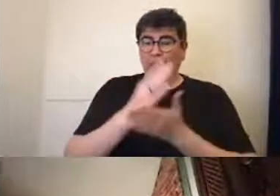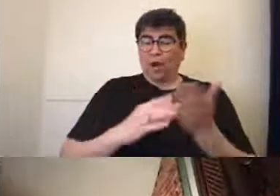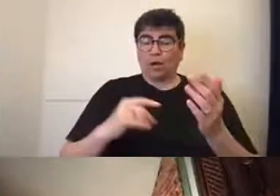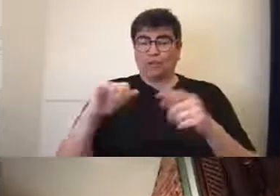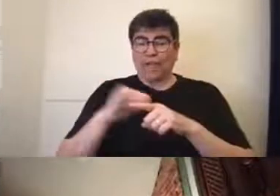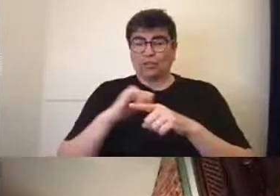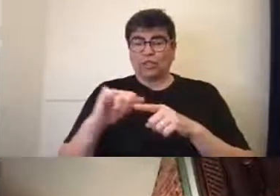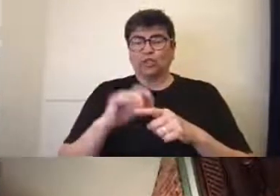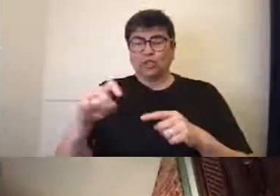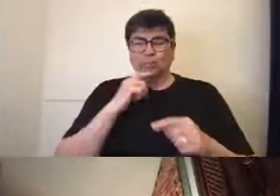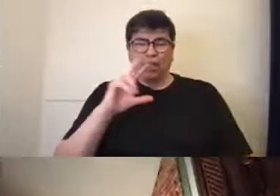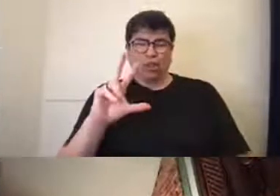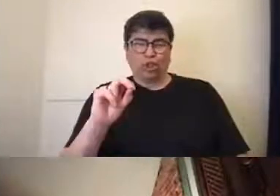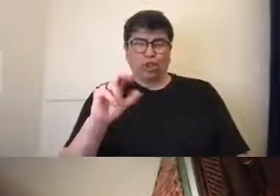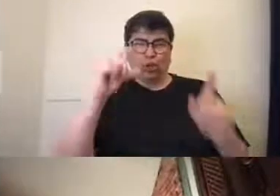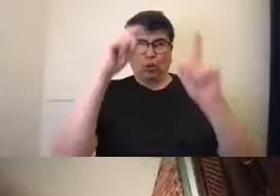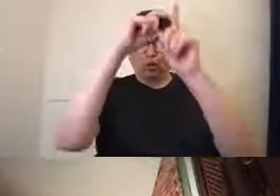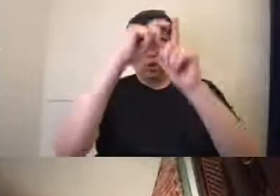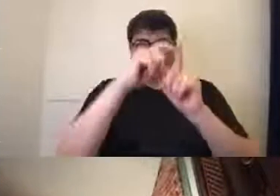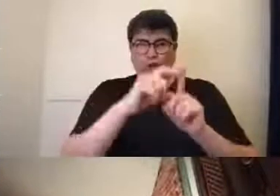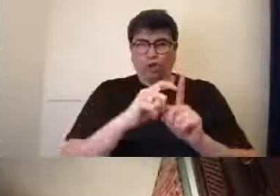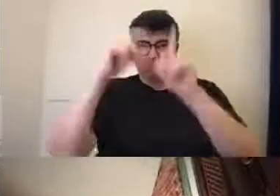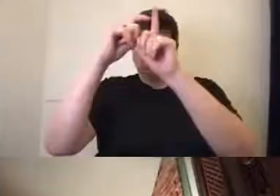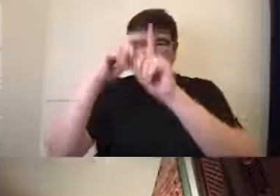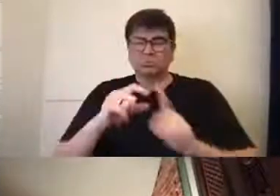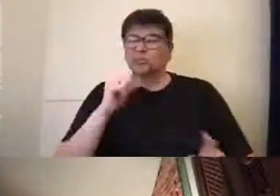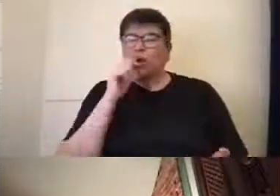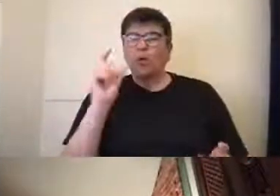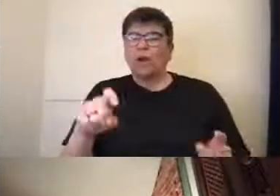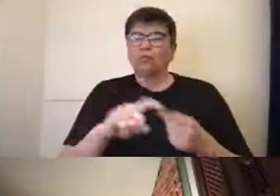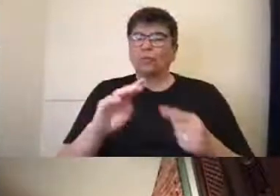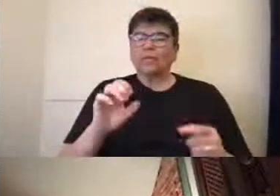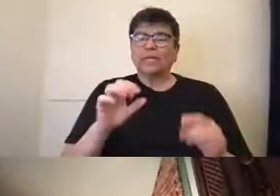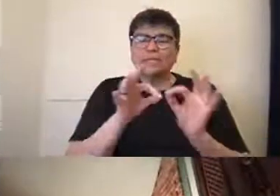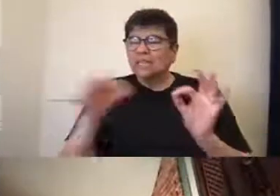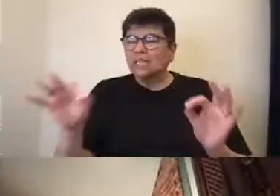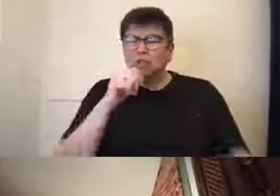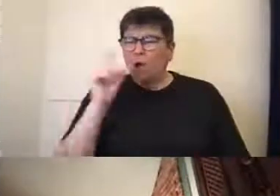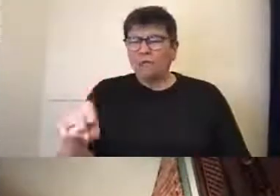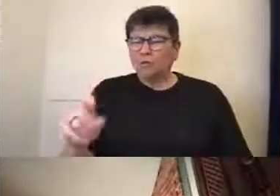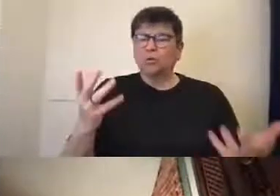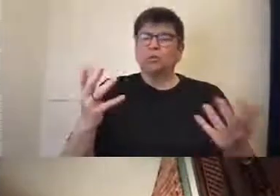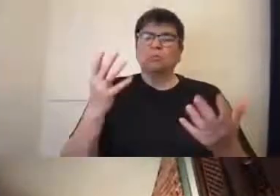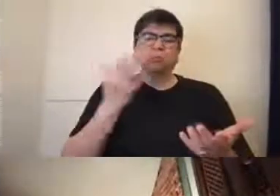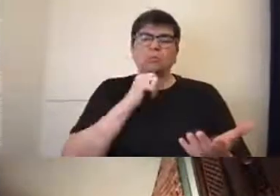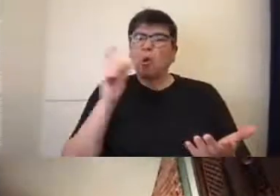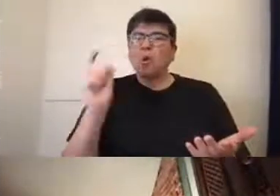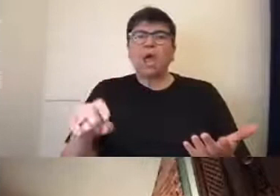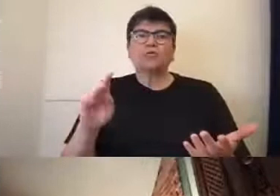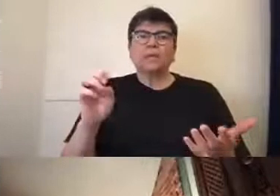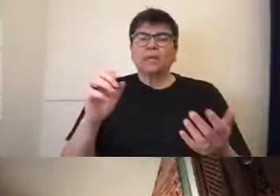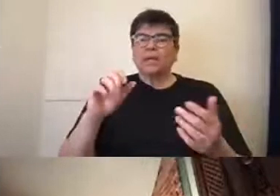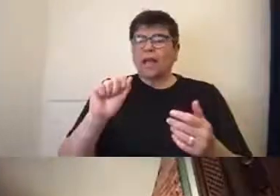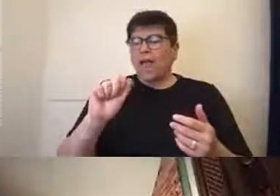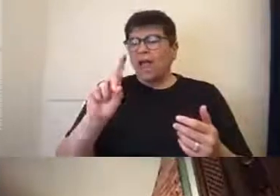should be 30 concrete words. You know, they don't have to be sentences. They don't have to necessarily be adjectives